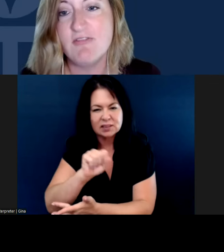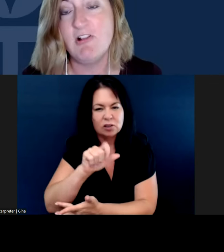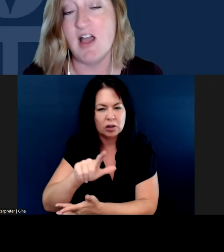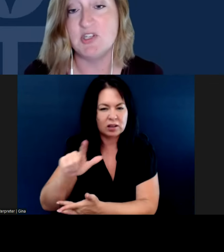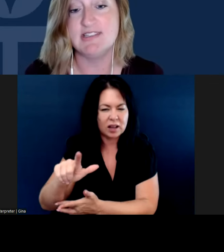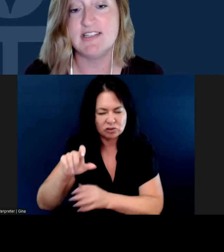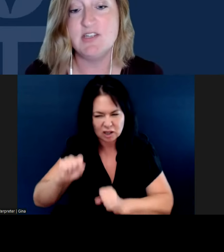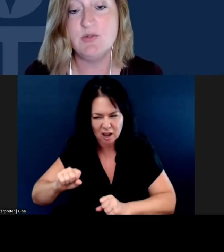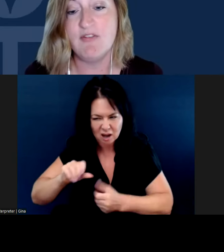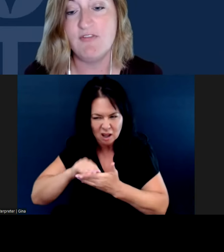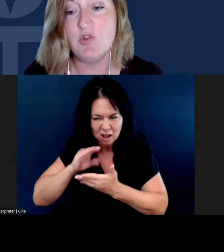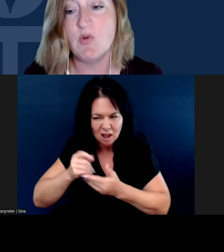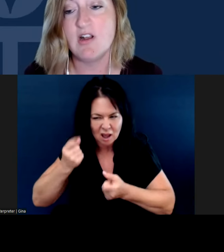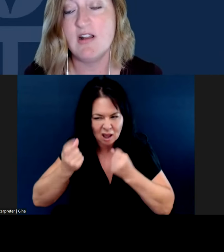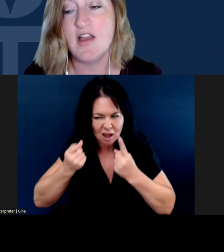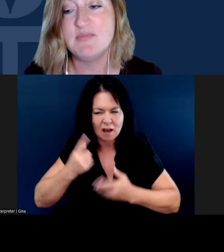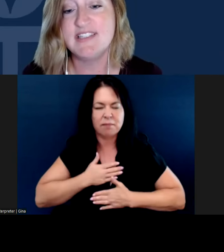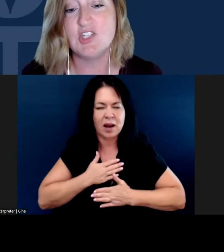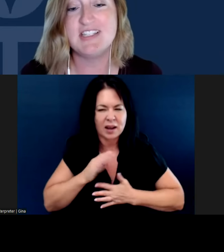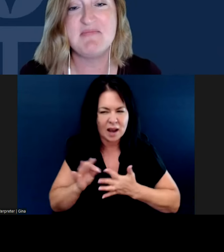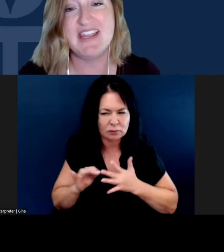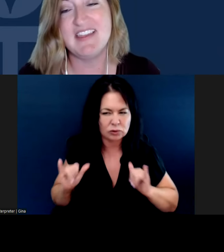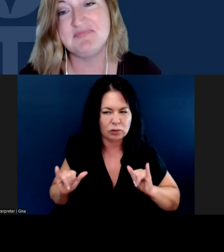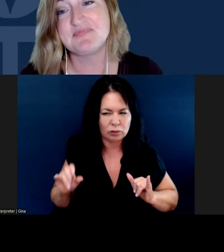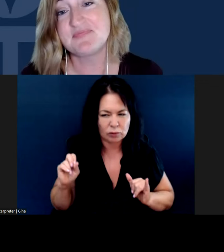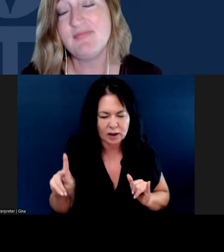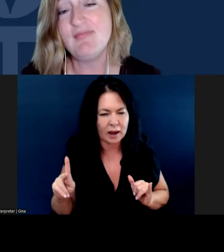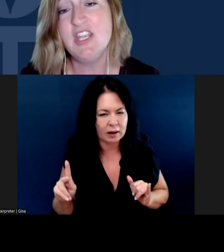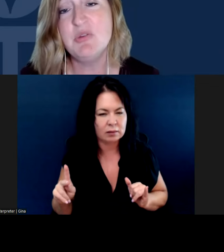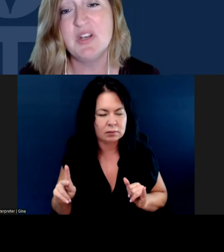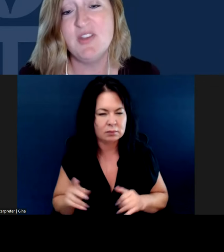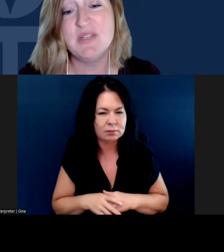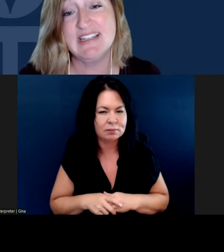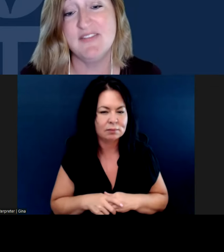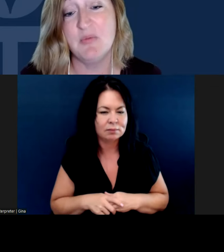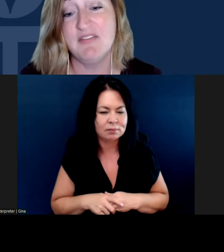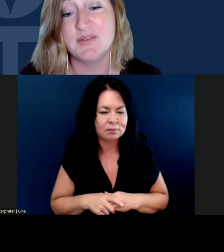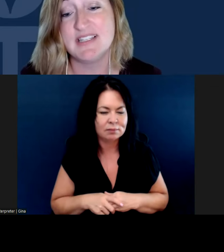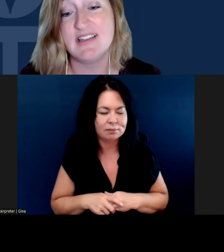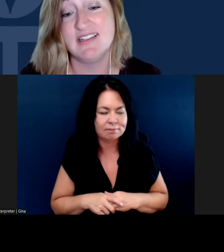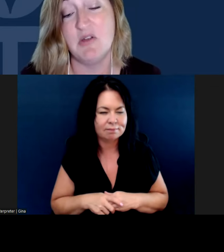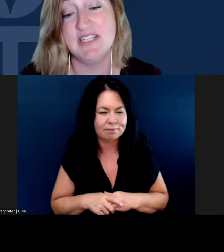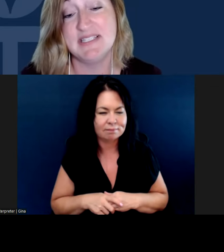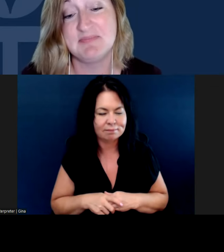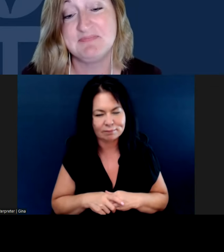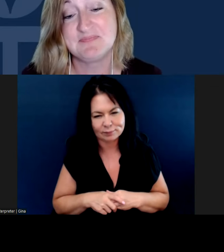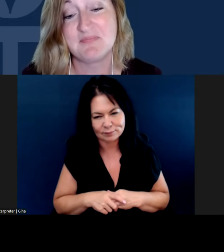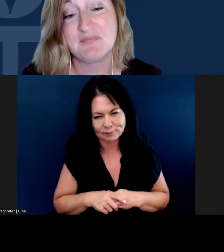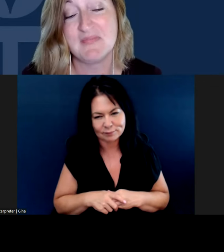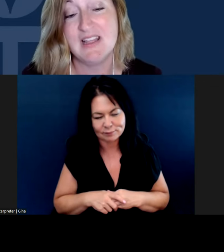understand your full options, because you do have a few more decisions to make than you would if you didn't live in one of those counties.